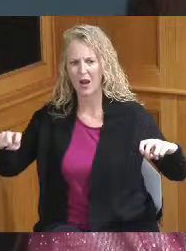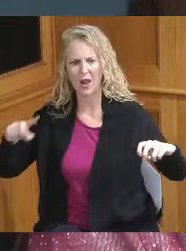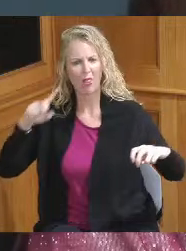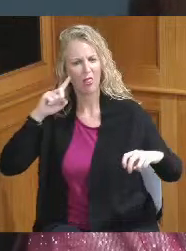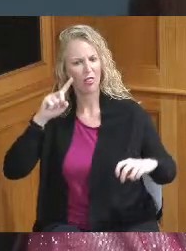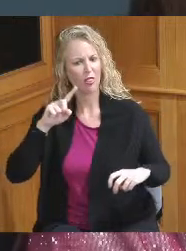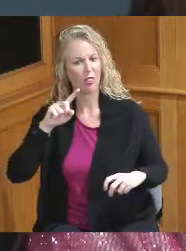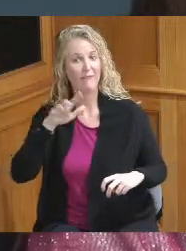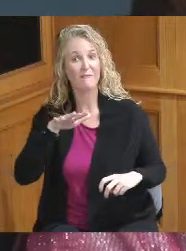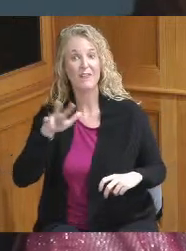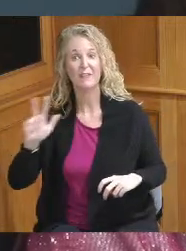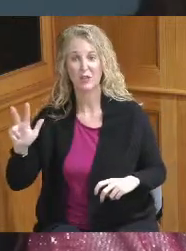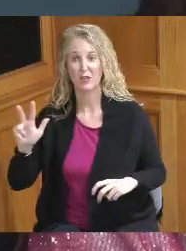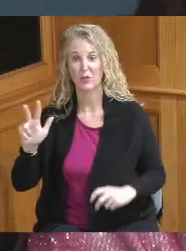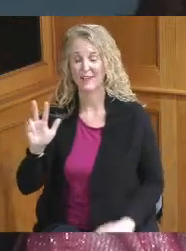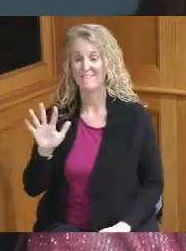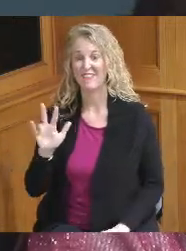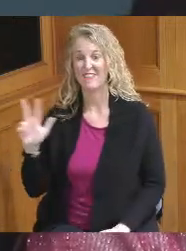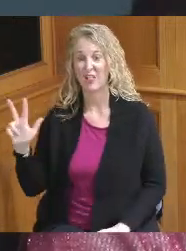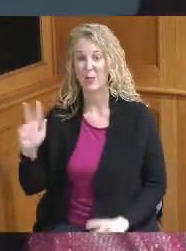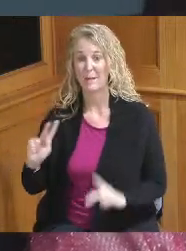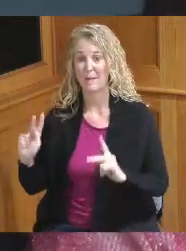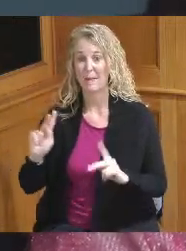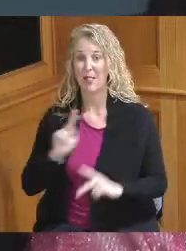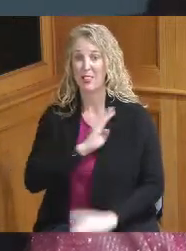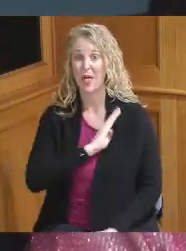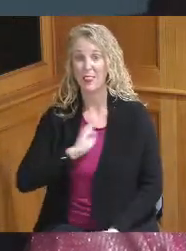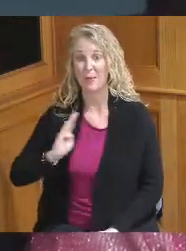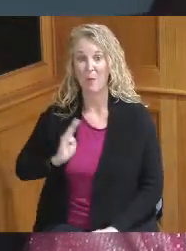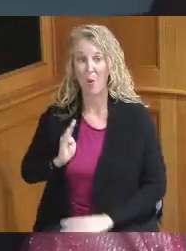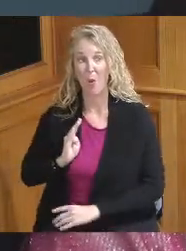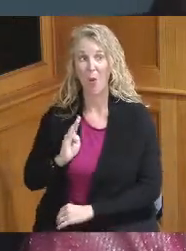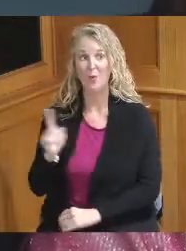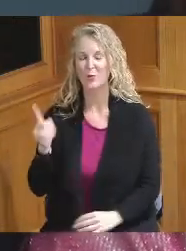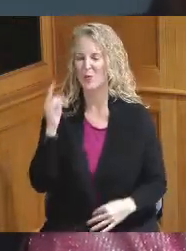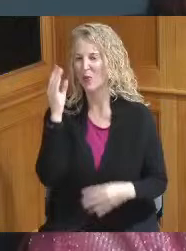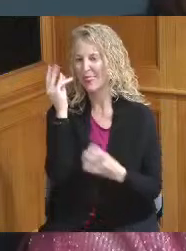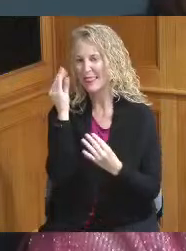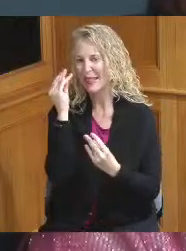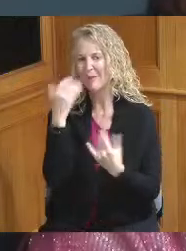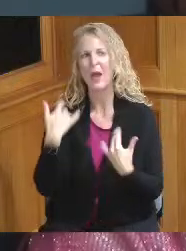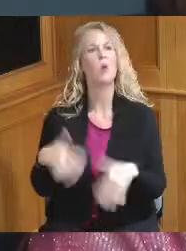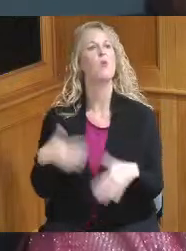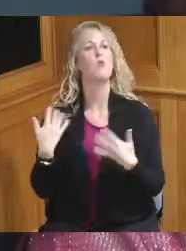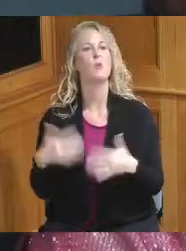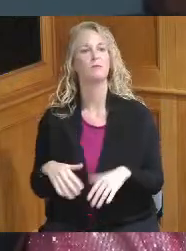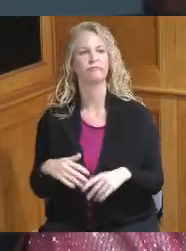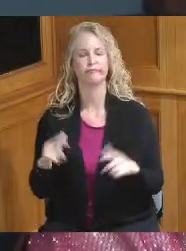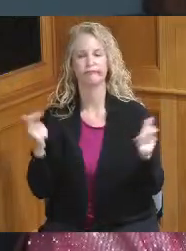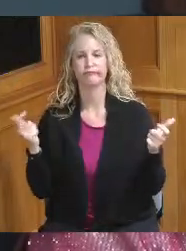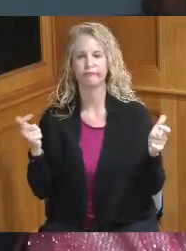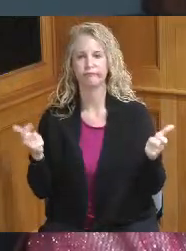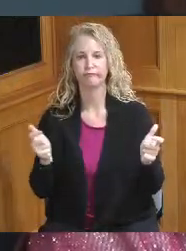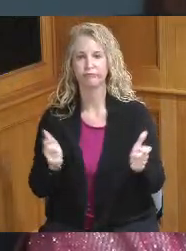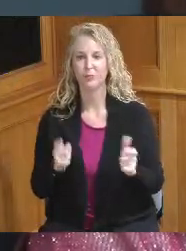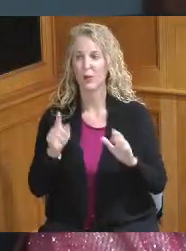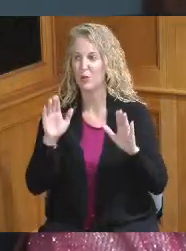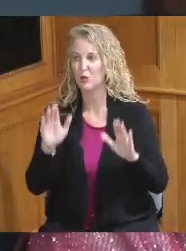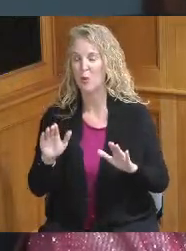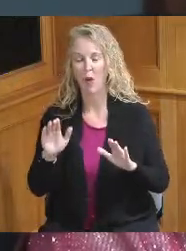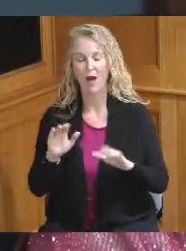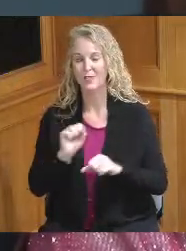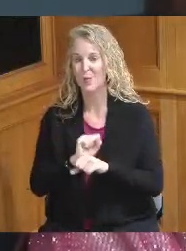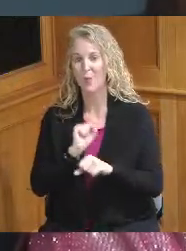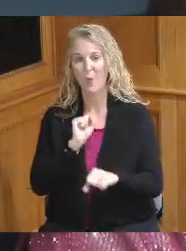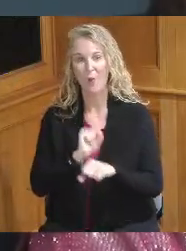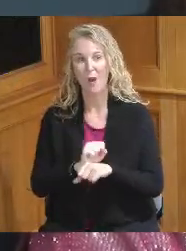35? 50. Okay. And so you were thinking about possibly kind of, you know, you're doing great work, so,